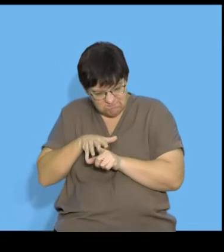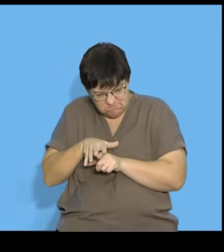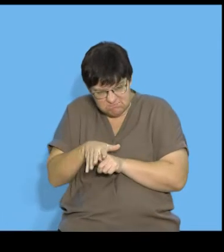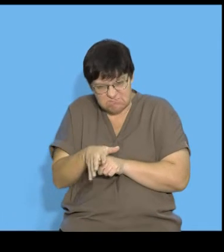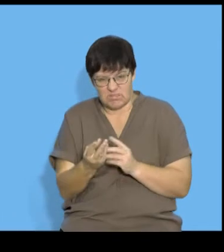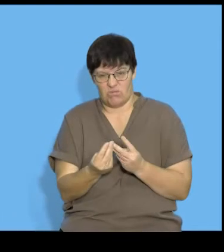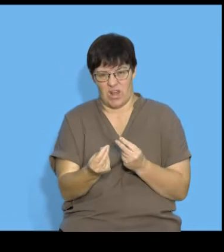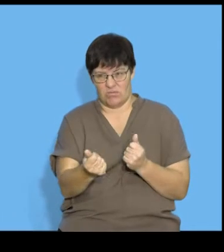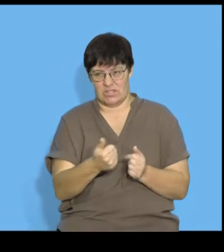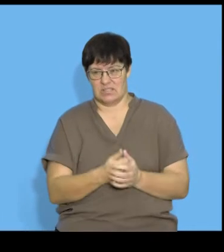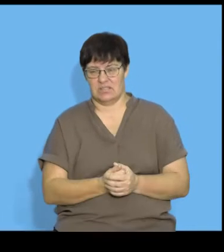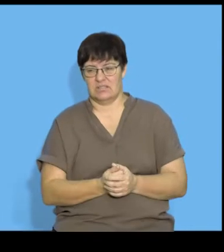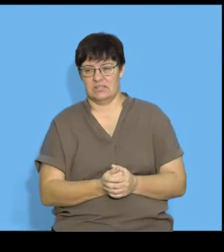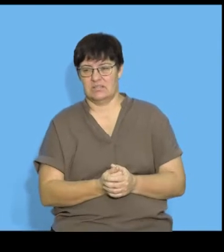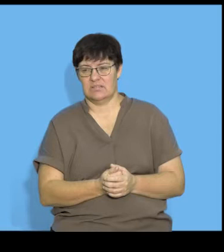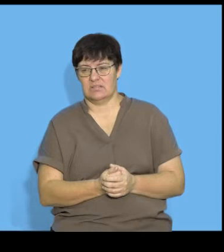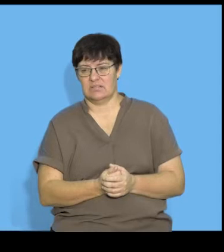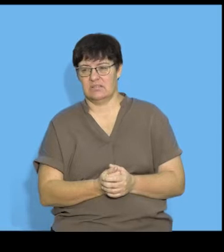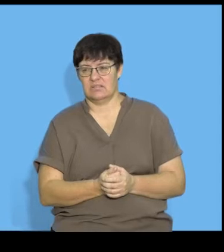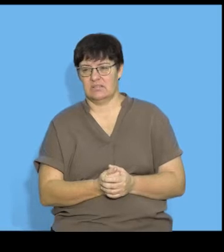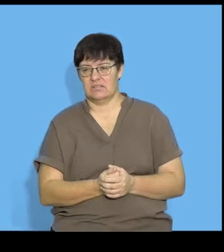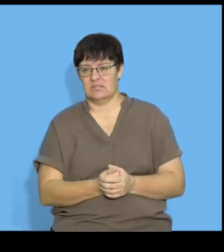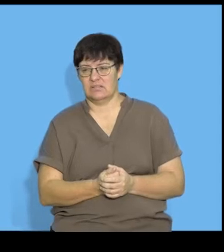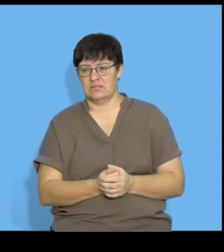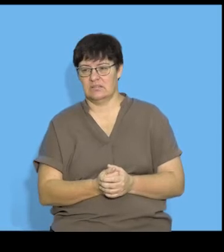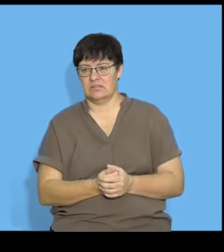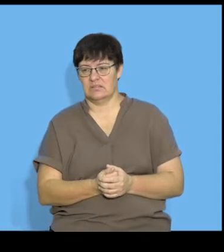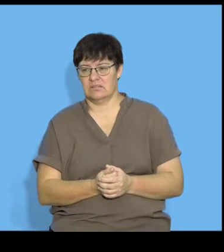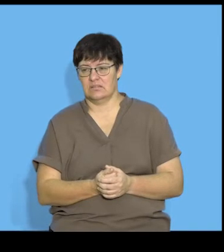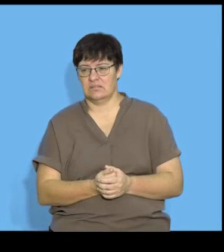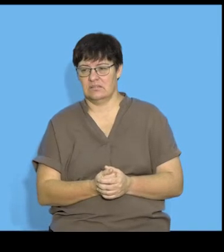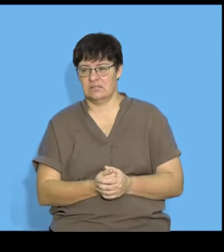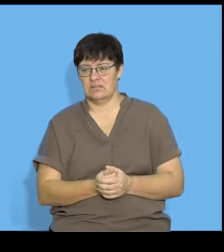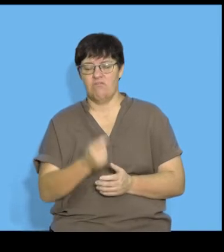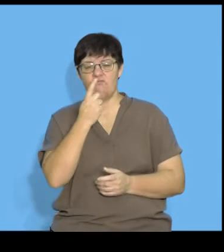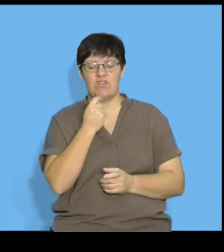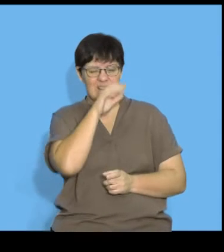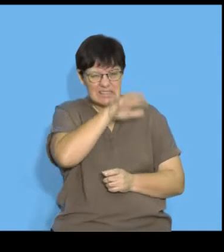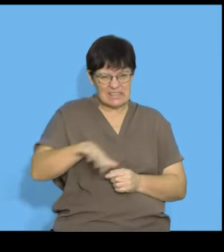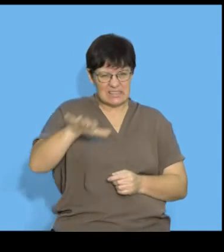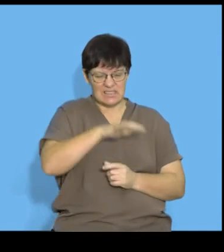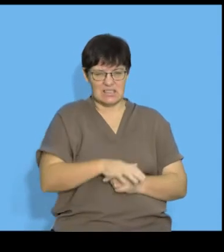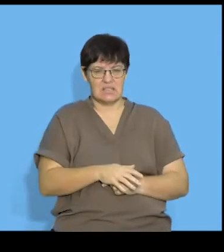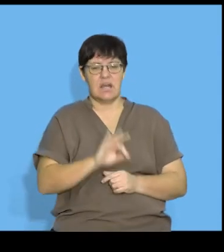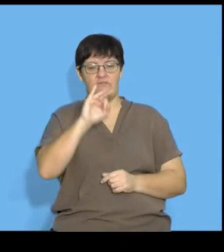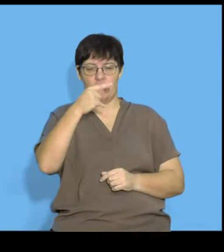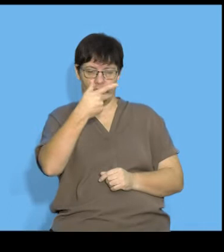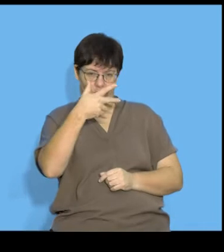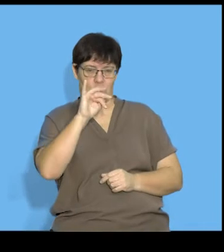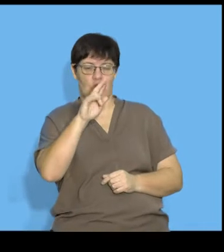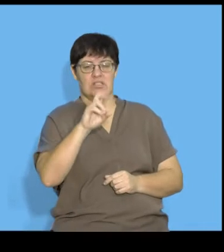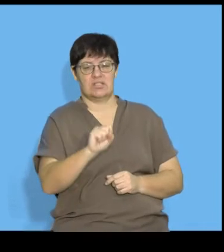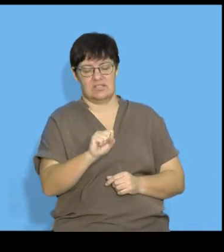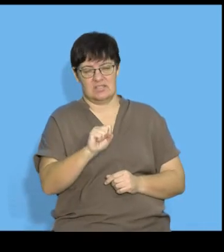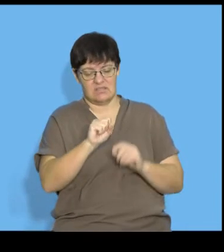to change the color now, and I'm going to show them. So all of these red things are fungus threads. Right, now what do?